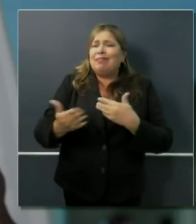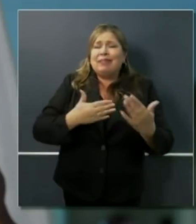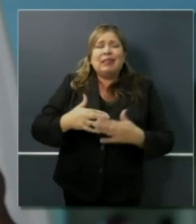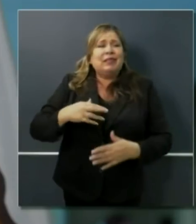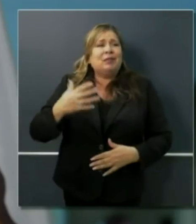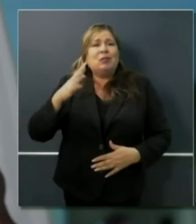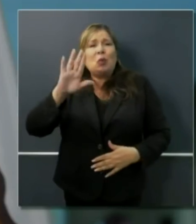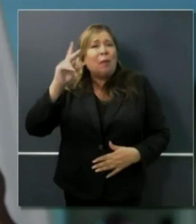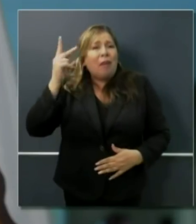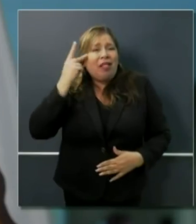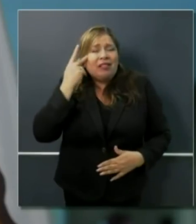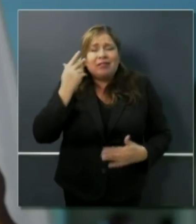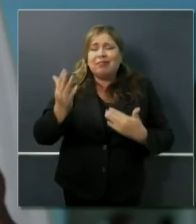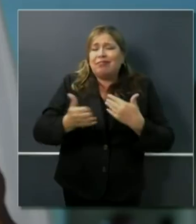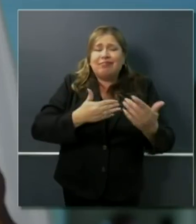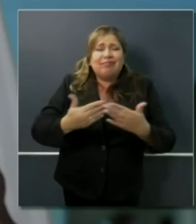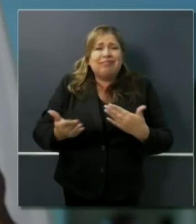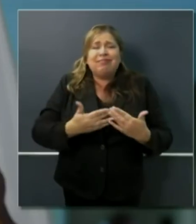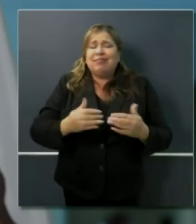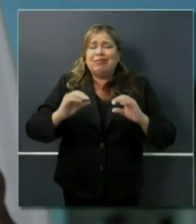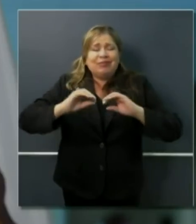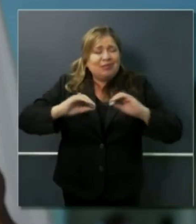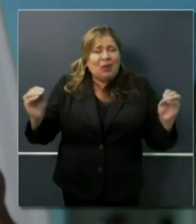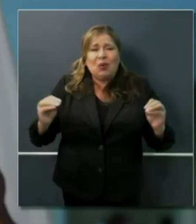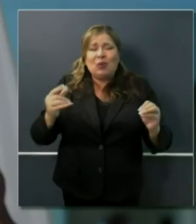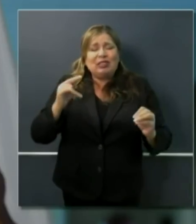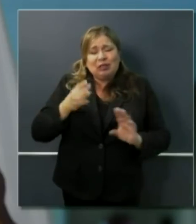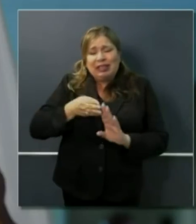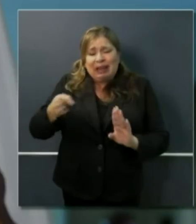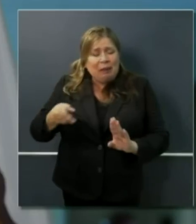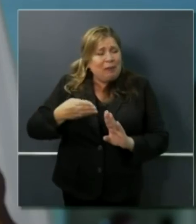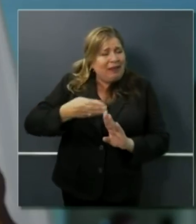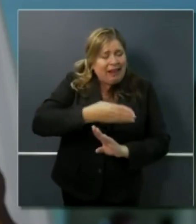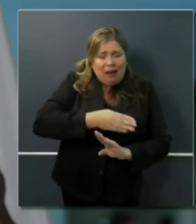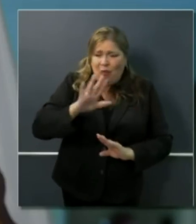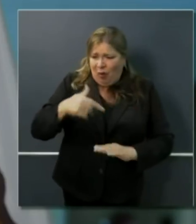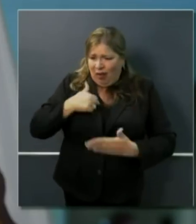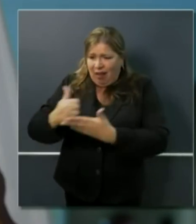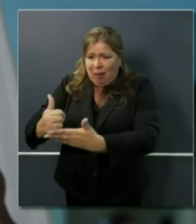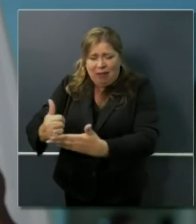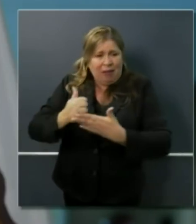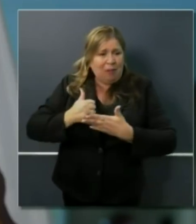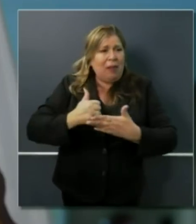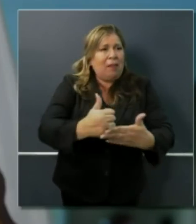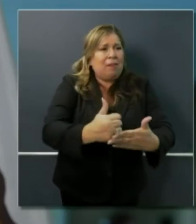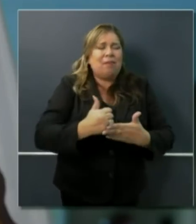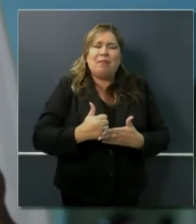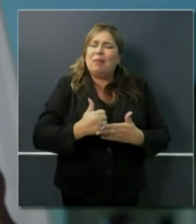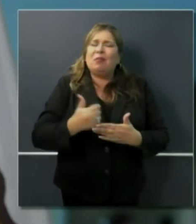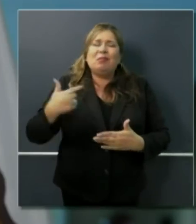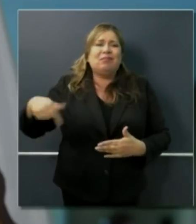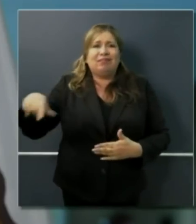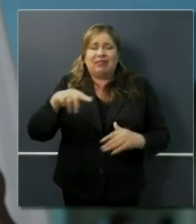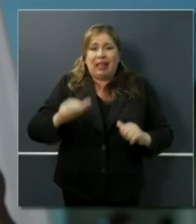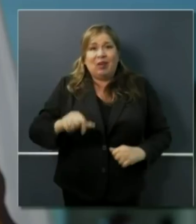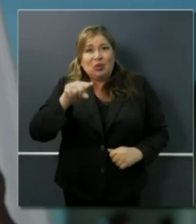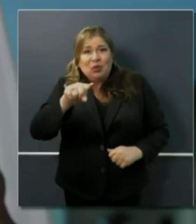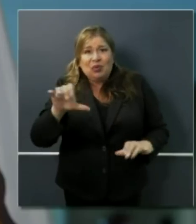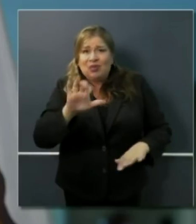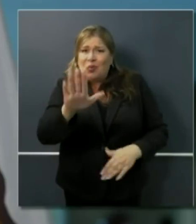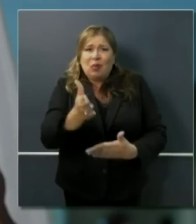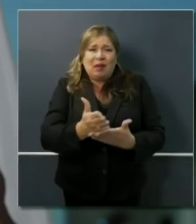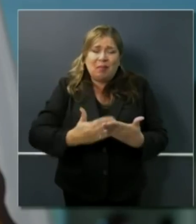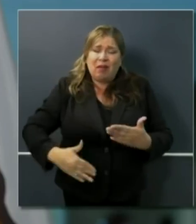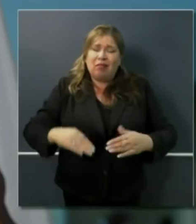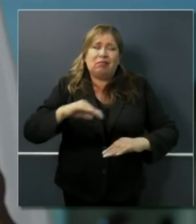partisanship, just neighbor saying, you know what, we can do a lot more to meet this moment. And you've met this moment in